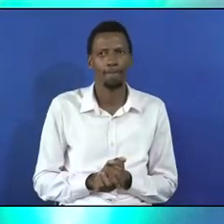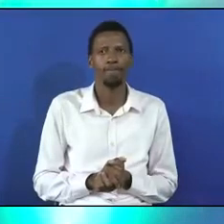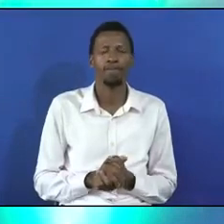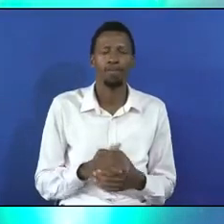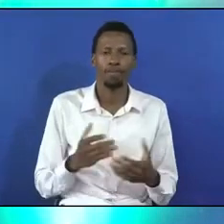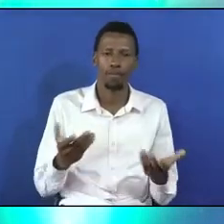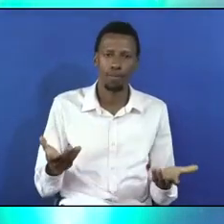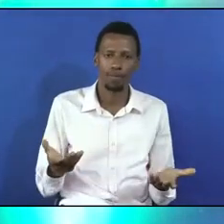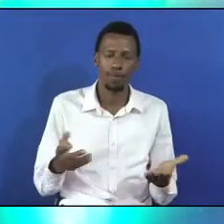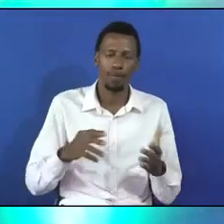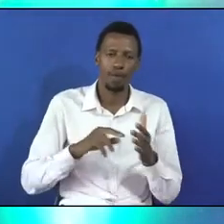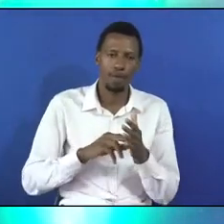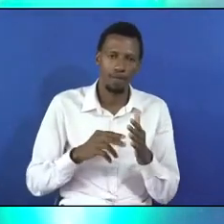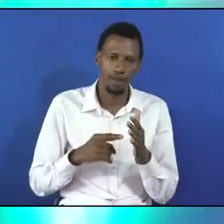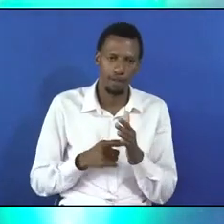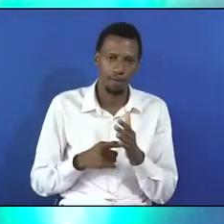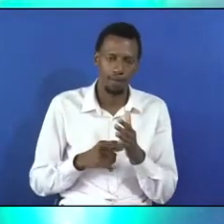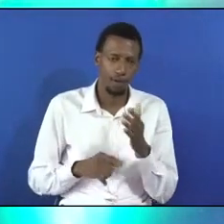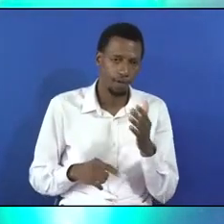Therefore,